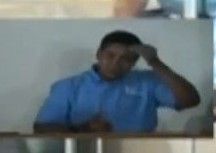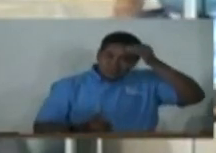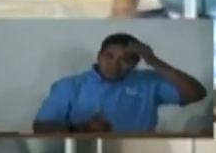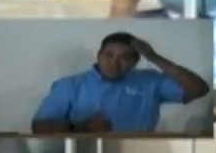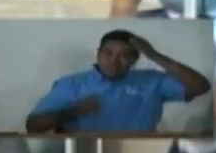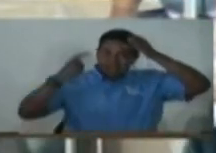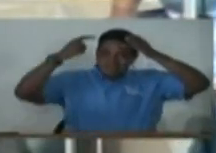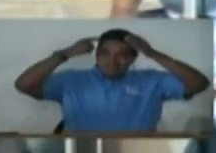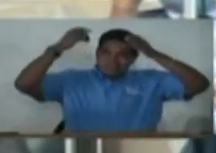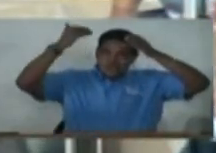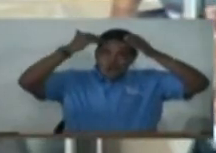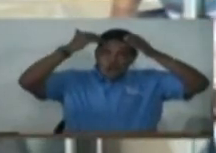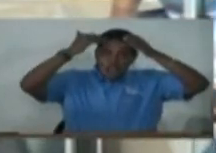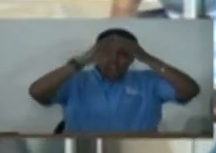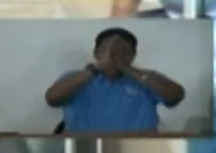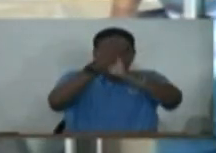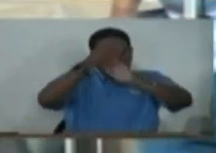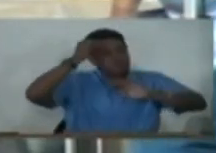knowledge